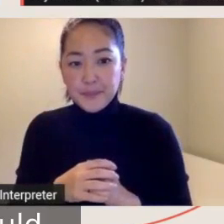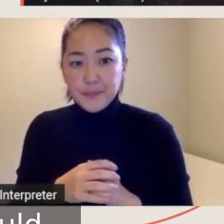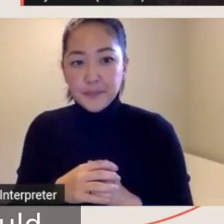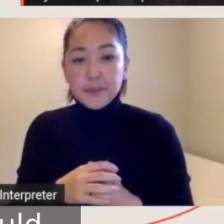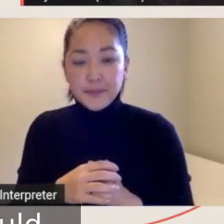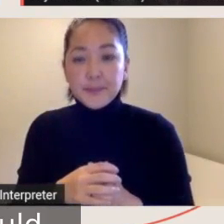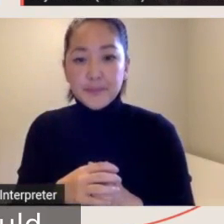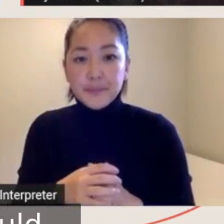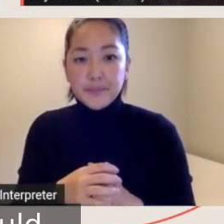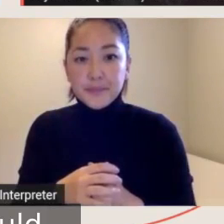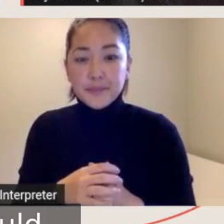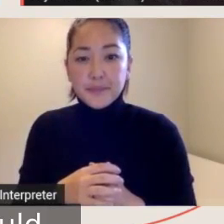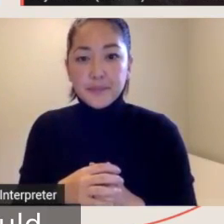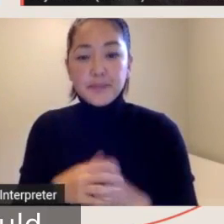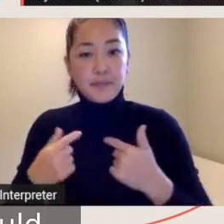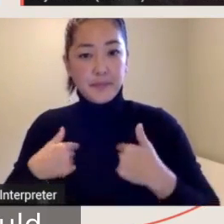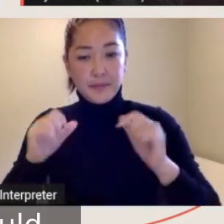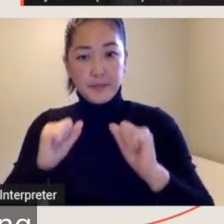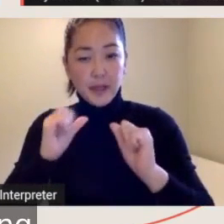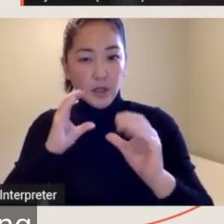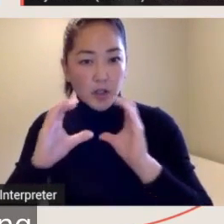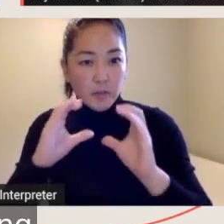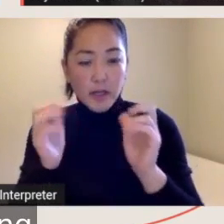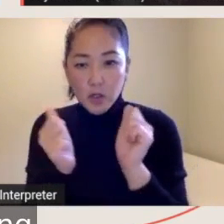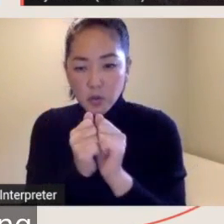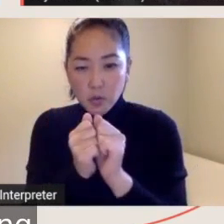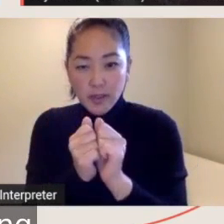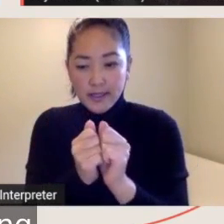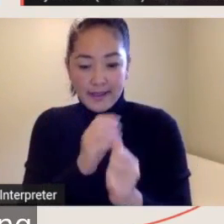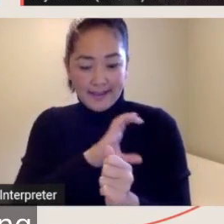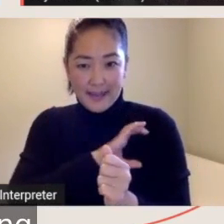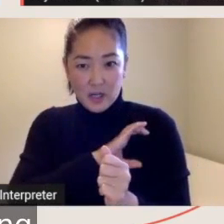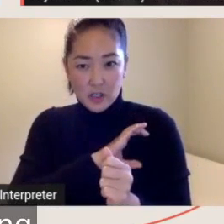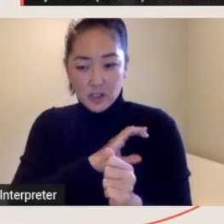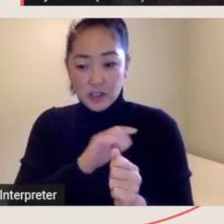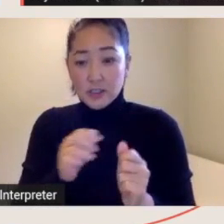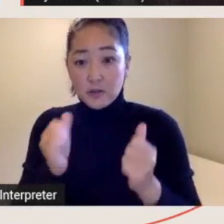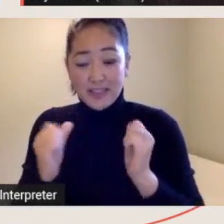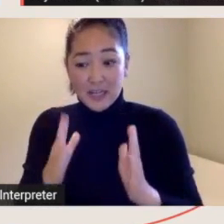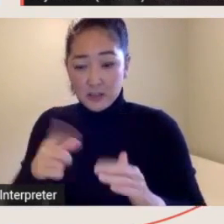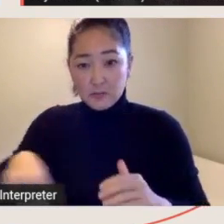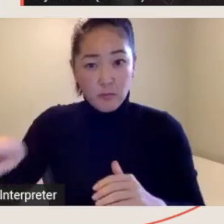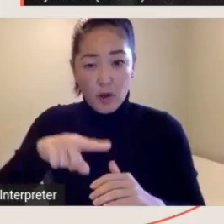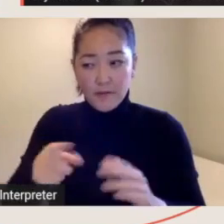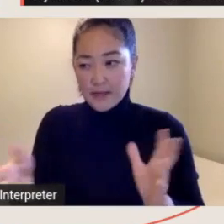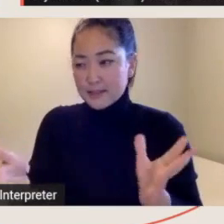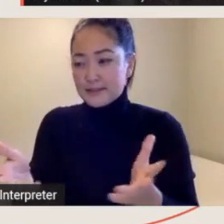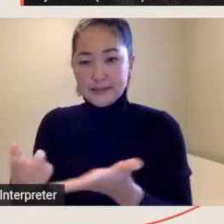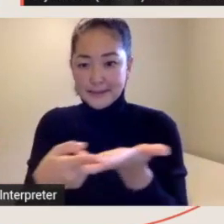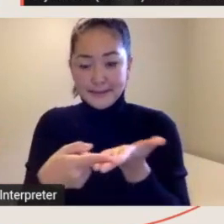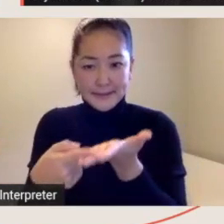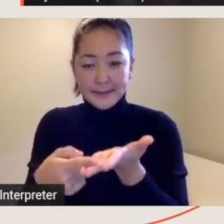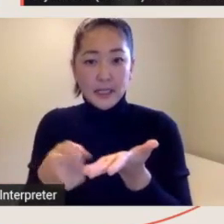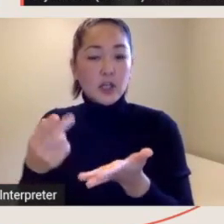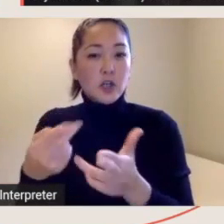because even though I could communicate with the characters, when they were interacting amongst themselves, they were using the tribal languages,